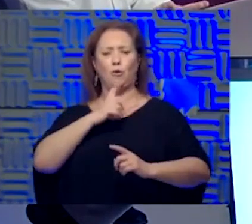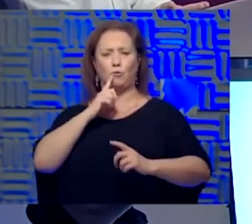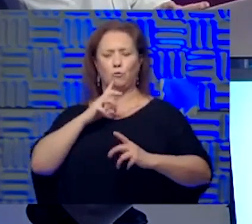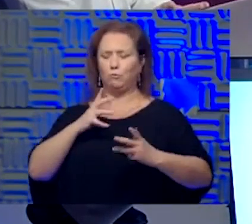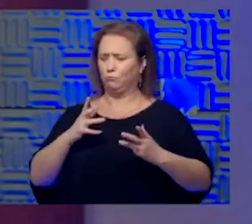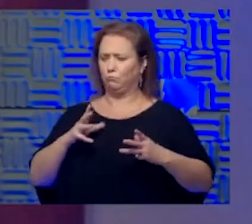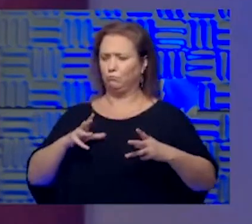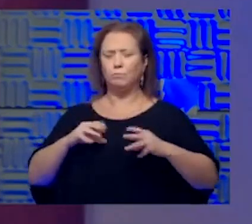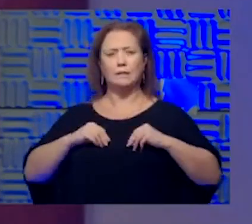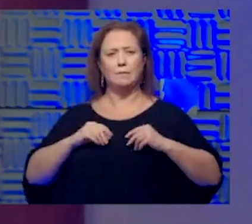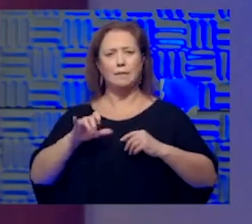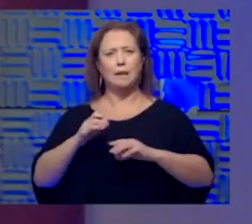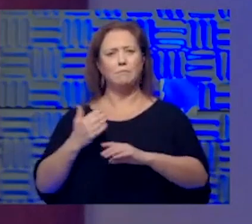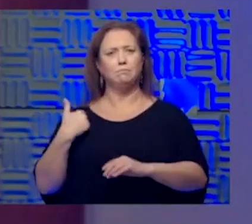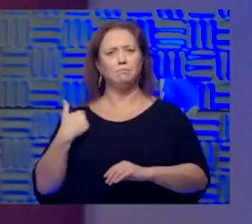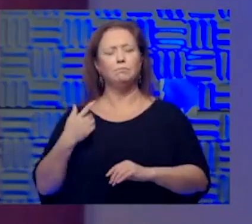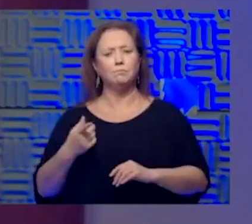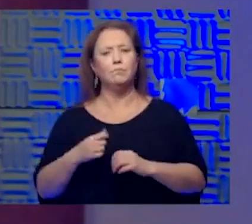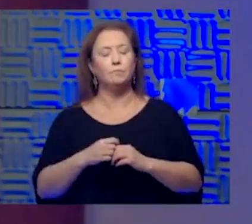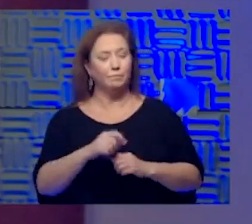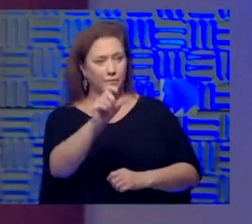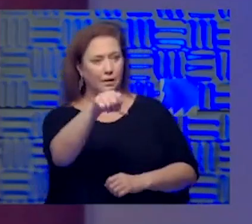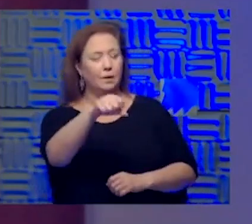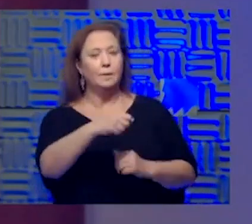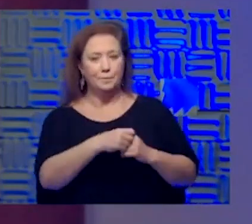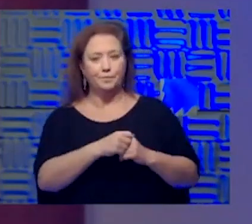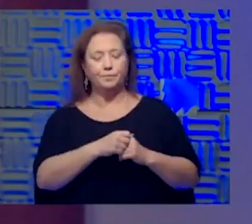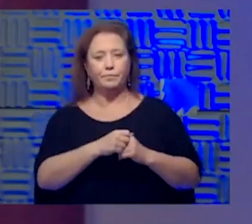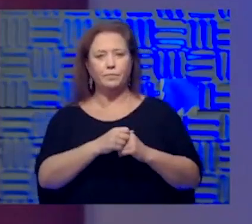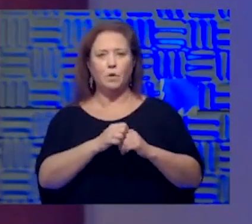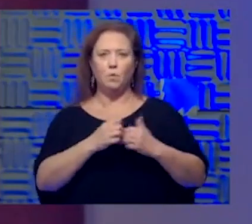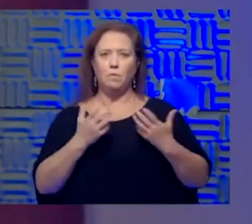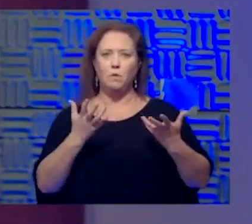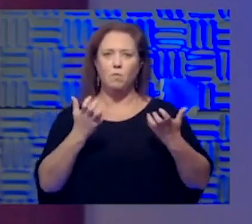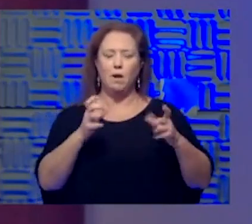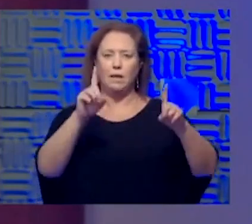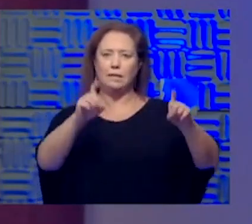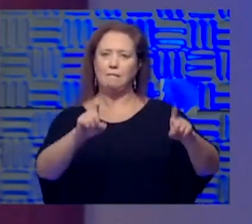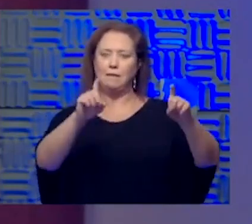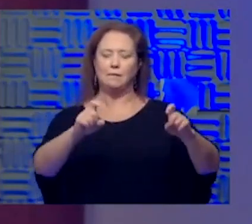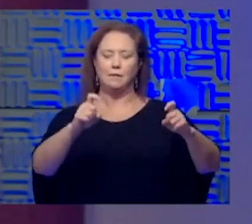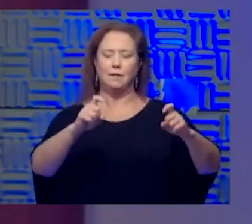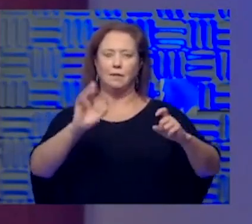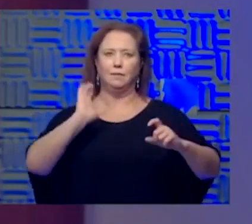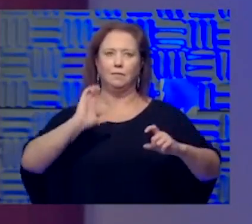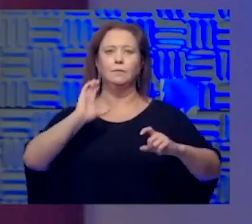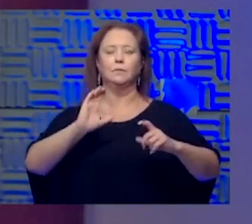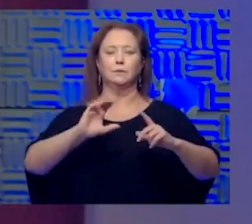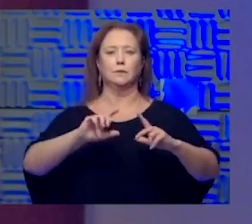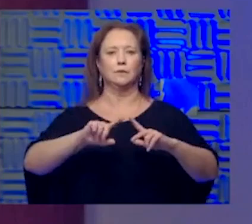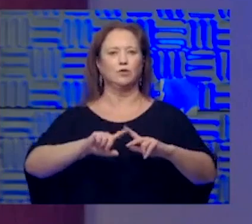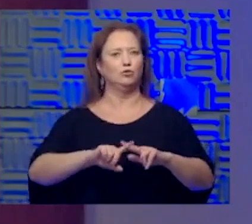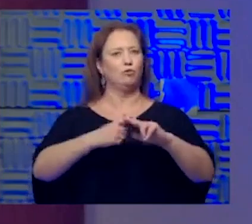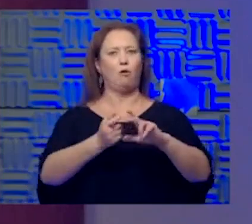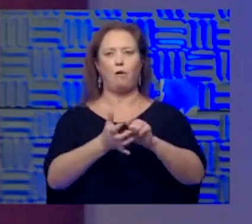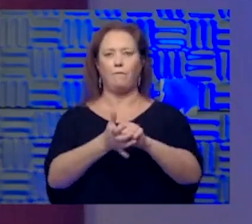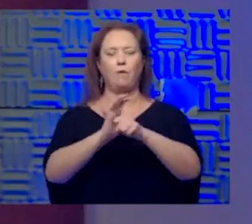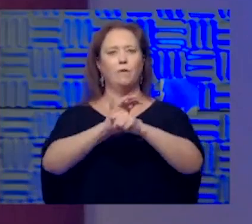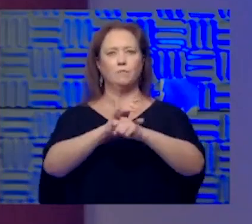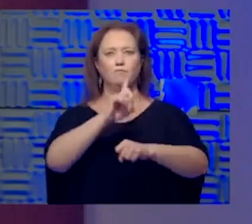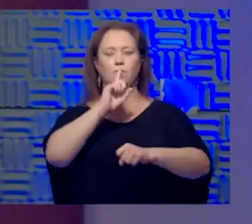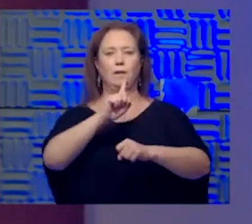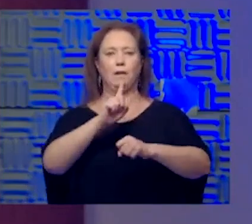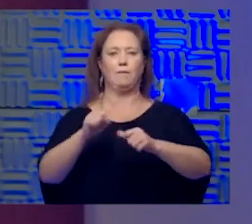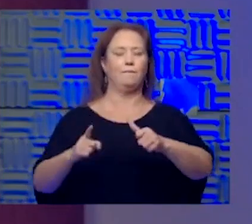think. Well, yeah, we've been trying to push testing since the very beginning of the outbreak here in Kansas, since really the